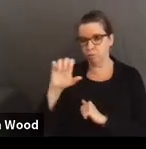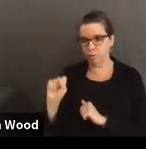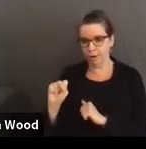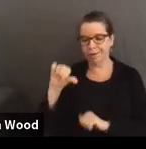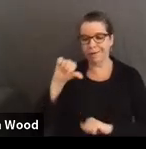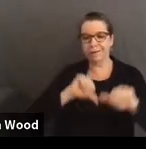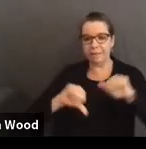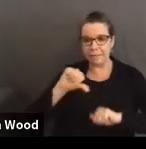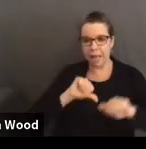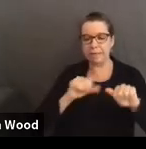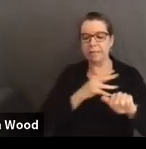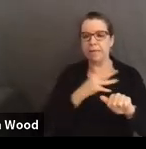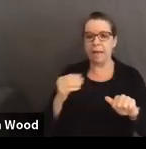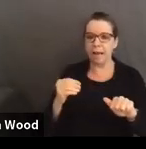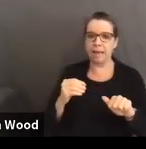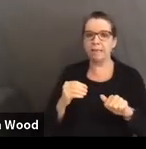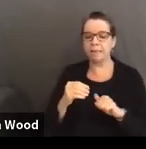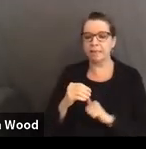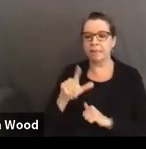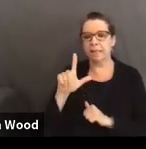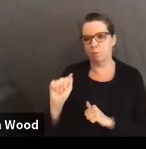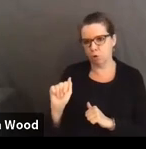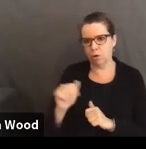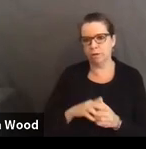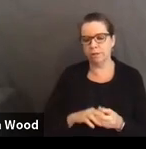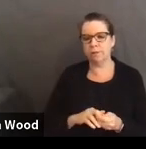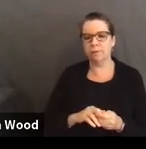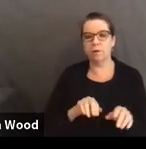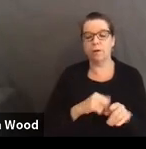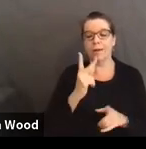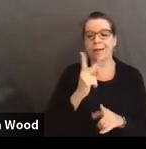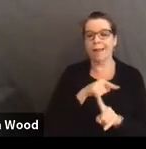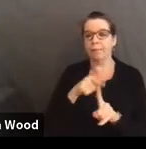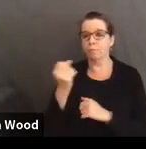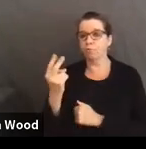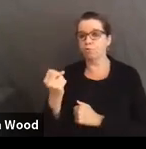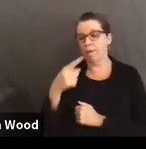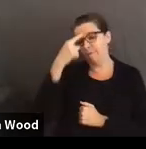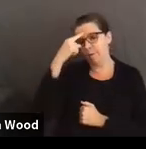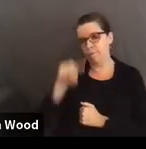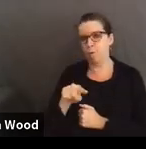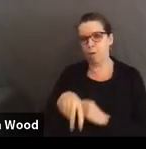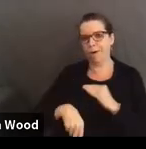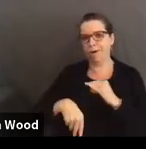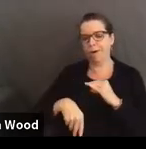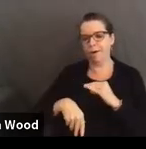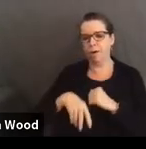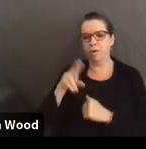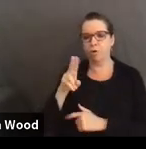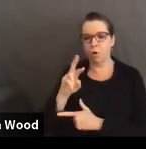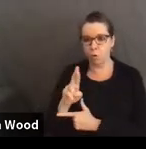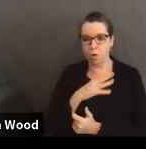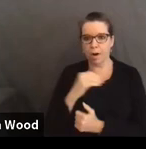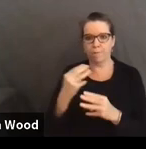science, and SLAR materials, and then K-12 for an addition for ELAR and for